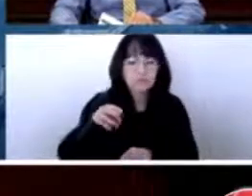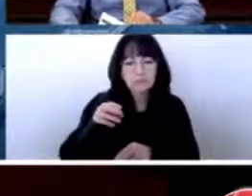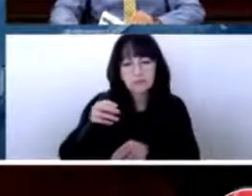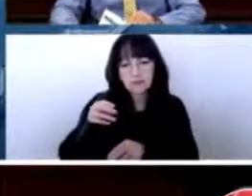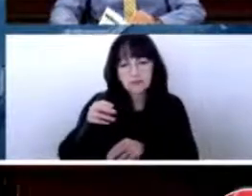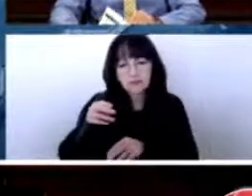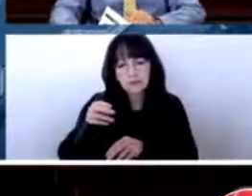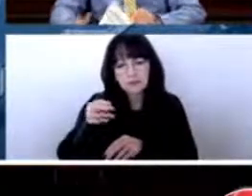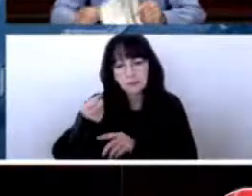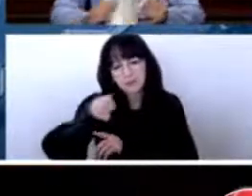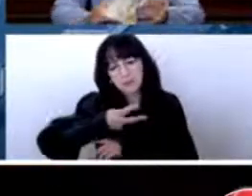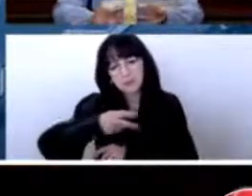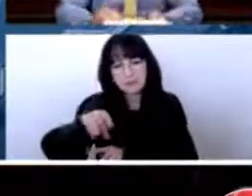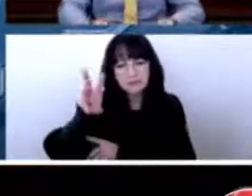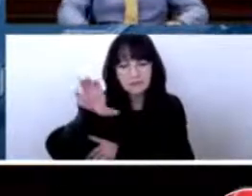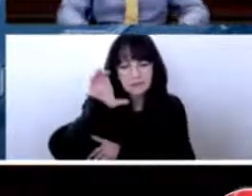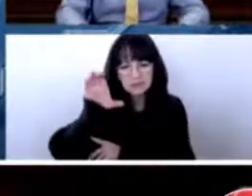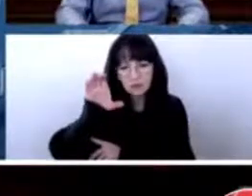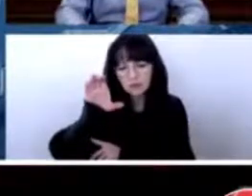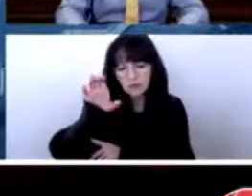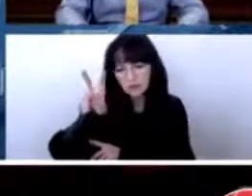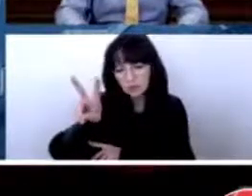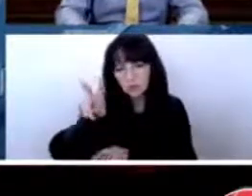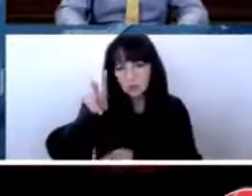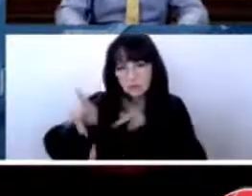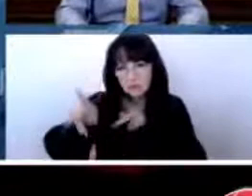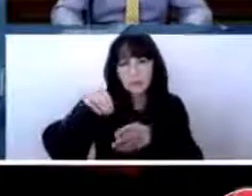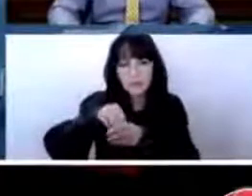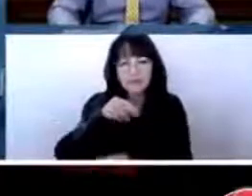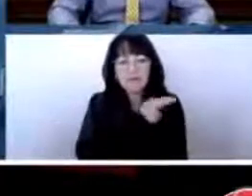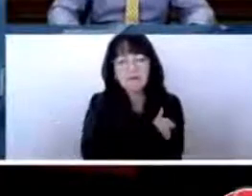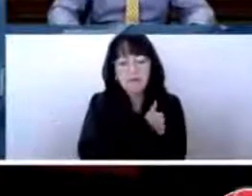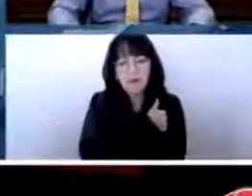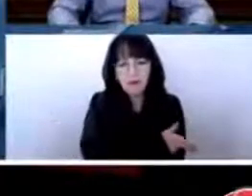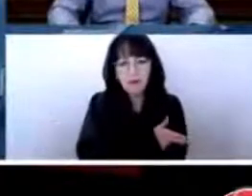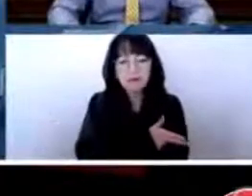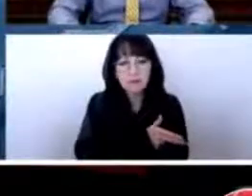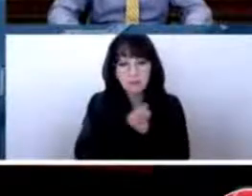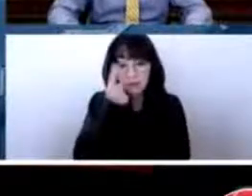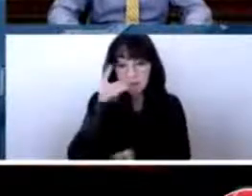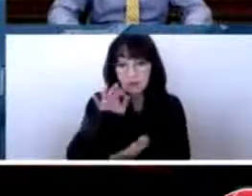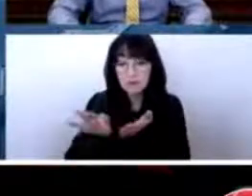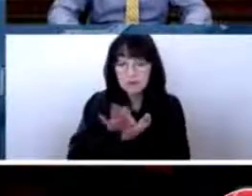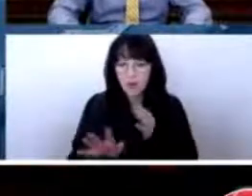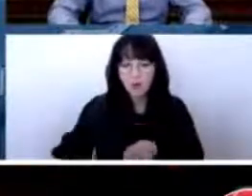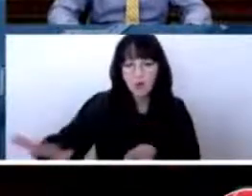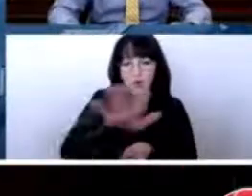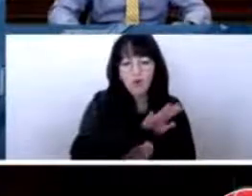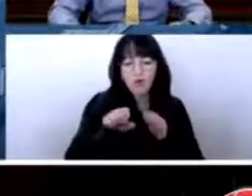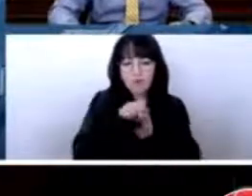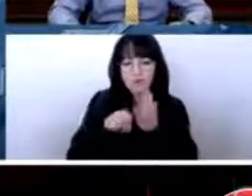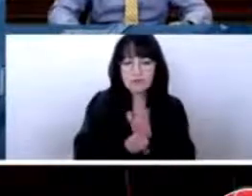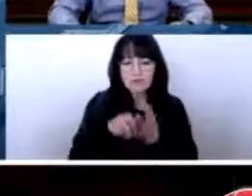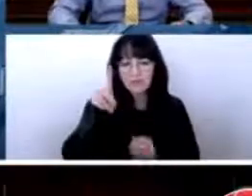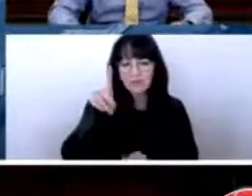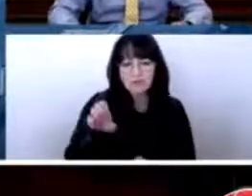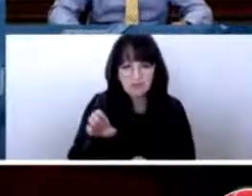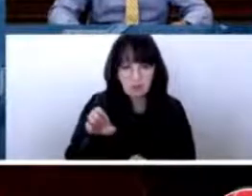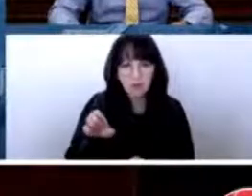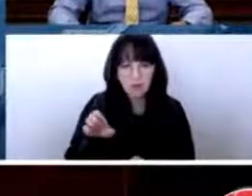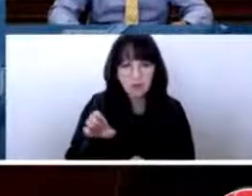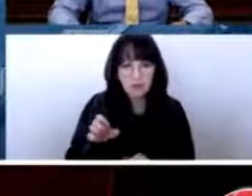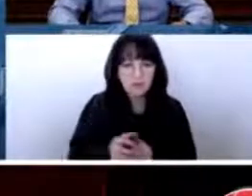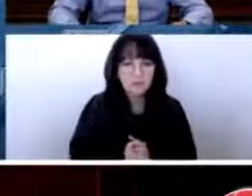hospitalized across our state. So one of the things that we know about those that are in the hospital is that consistently